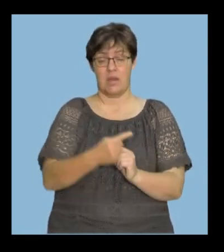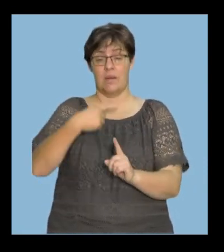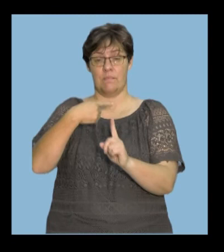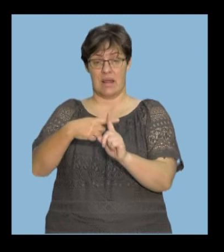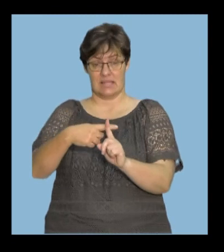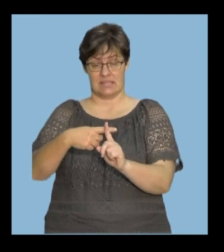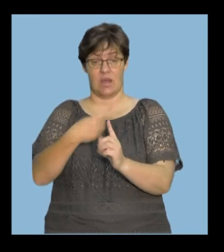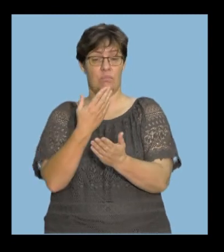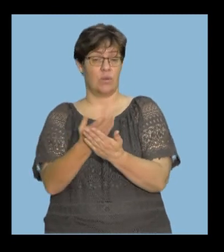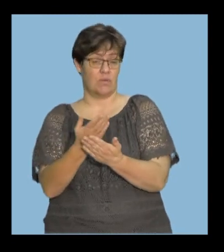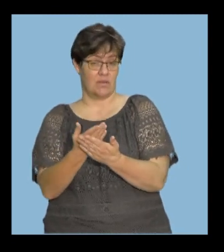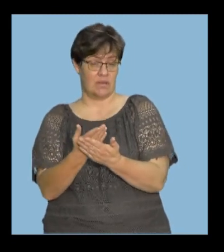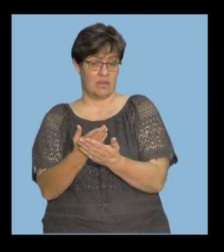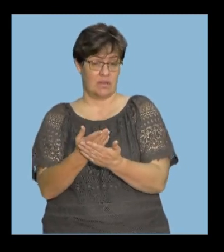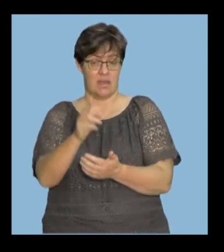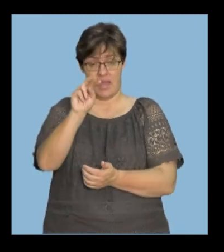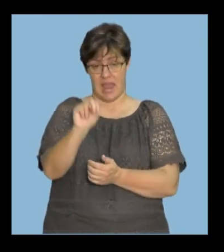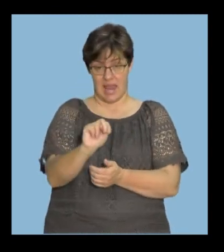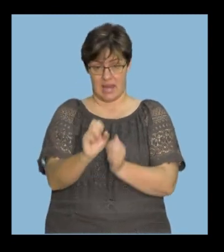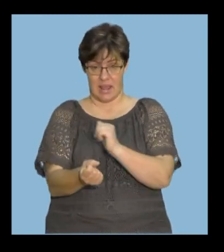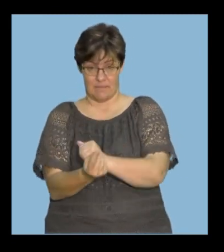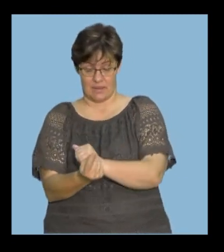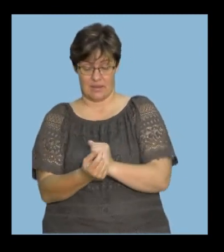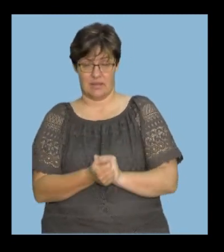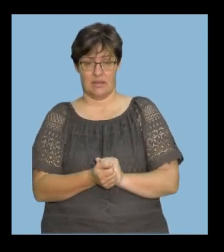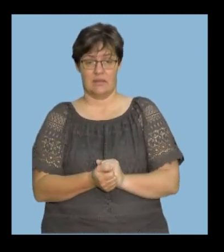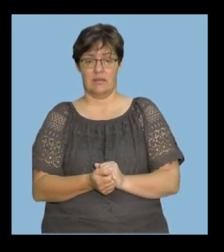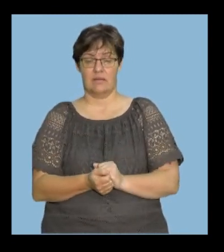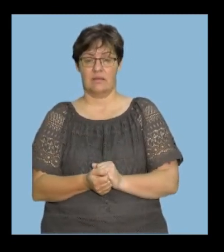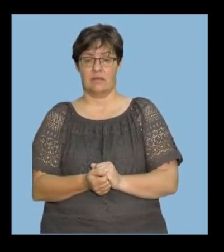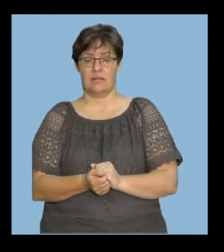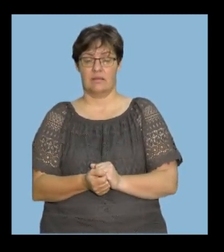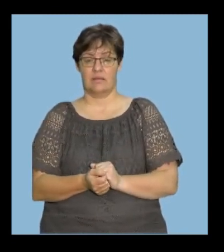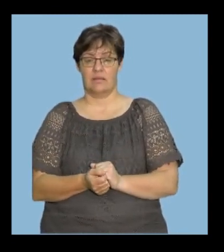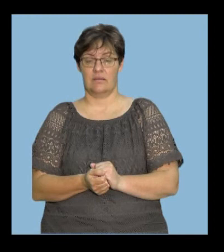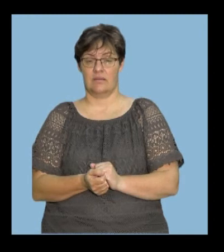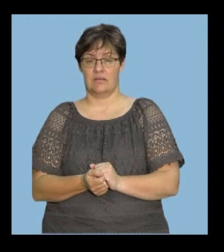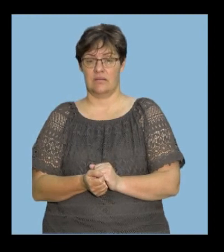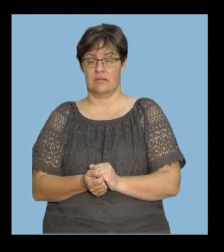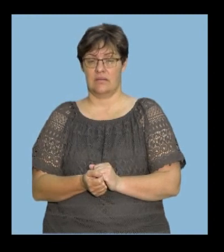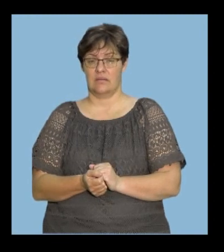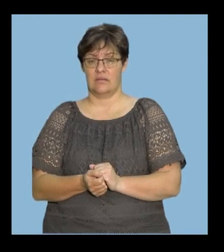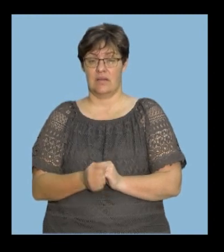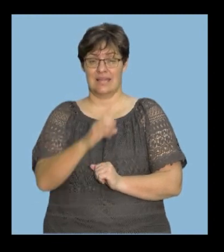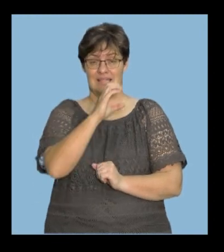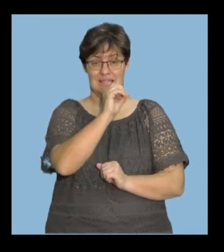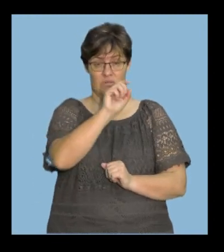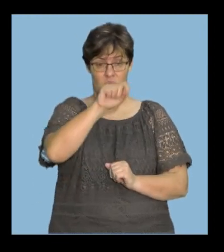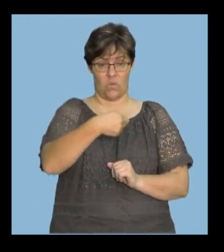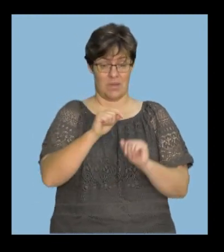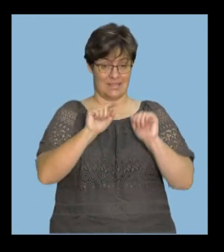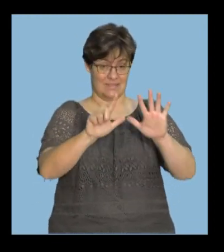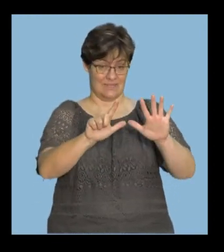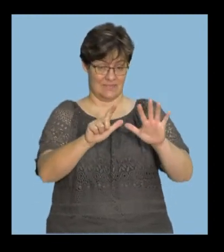happening plus the probability of N happening, and we can say